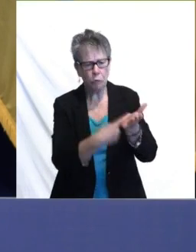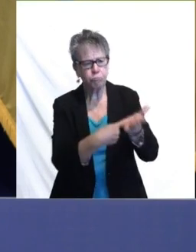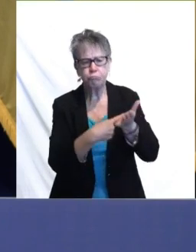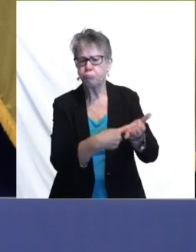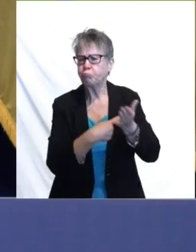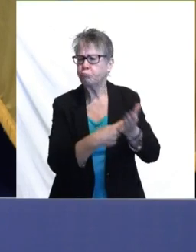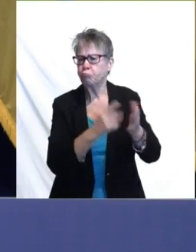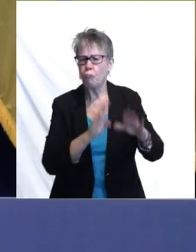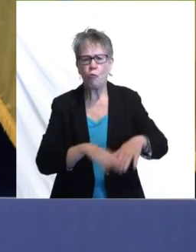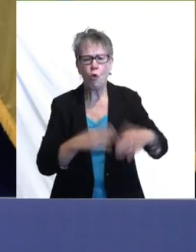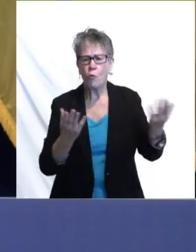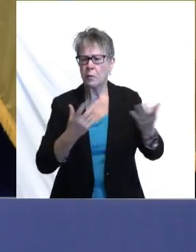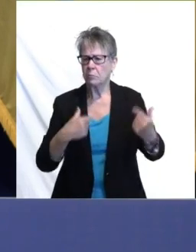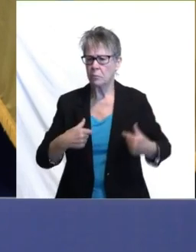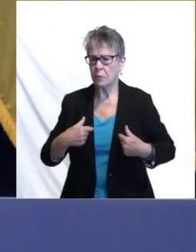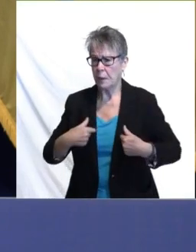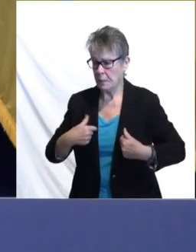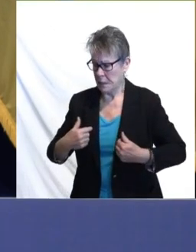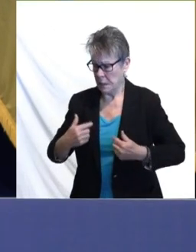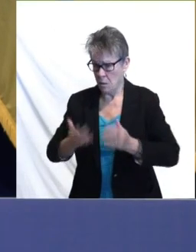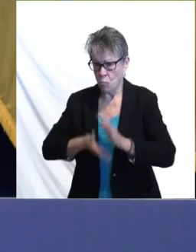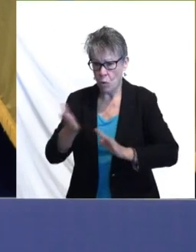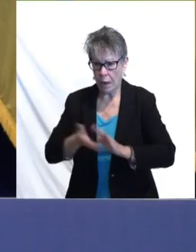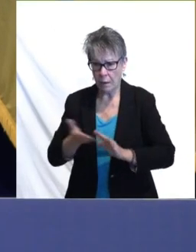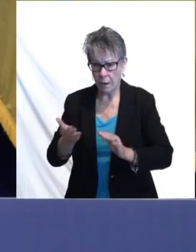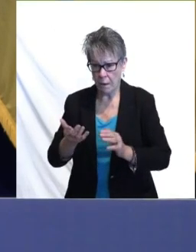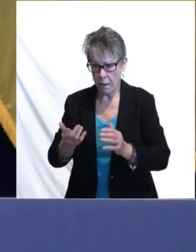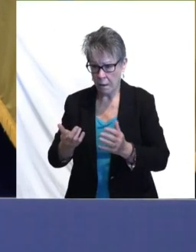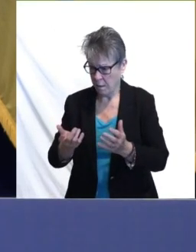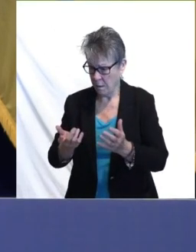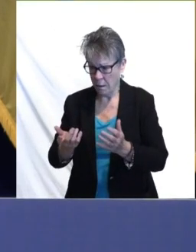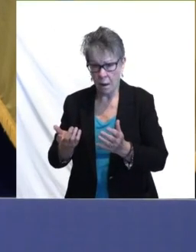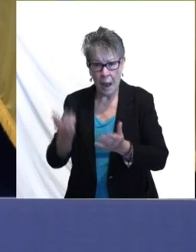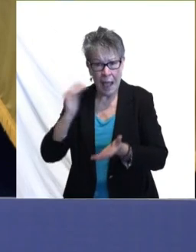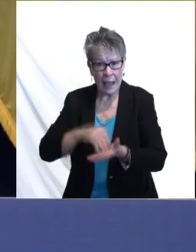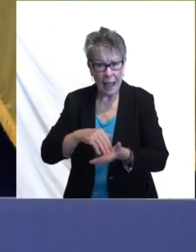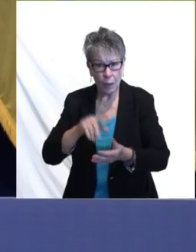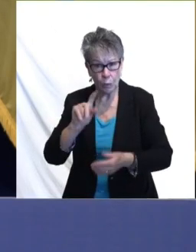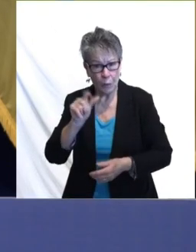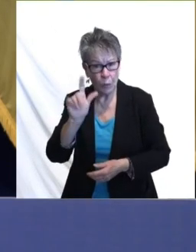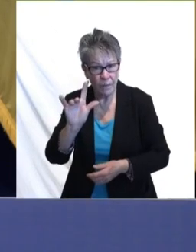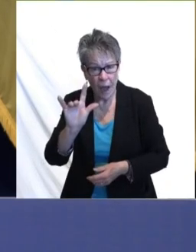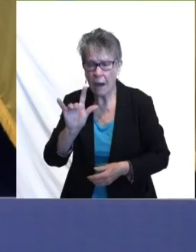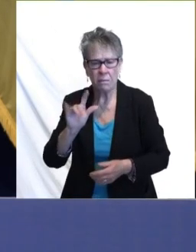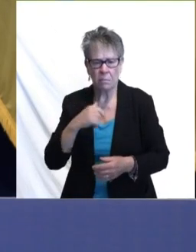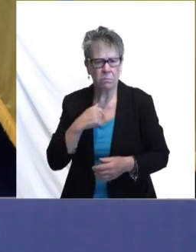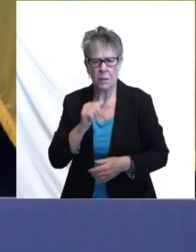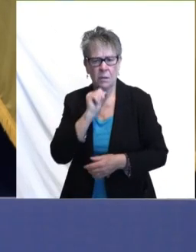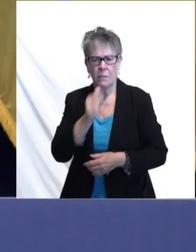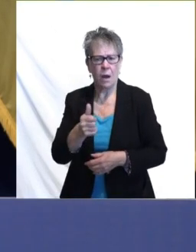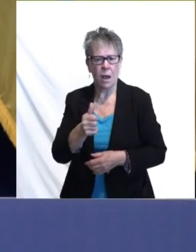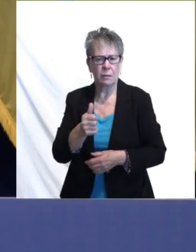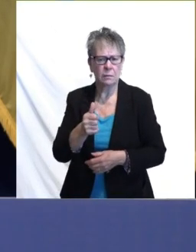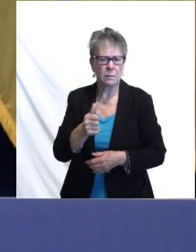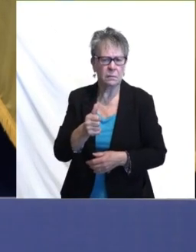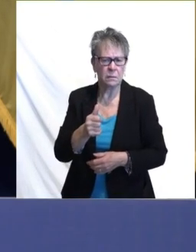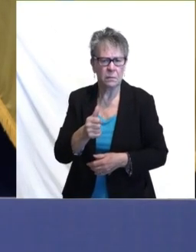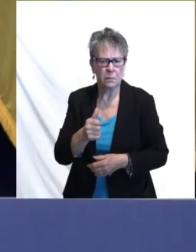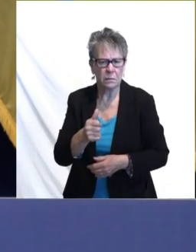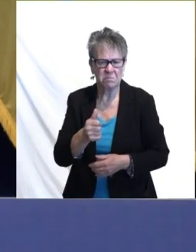for governor in 2025. I assume the answer is yes on the 5 to 11s. Will go on the dashboard. It's just a question of